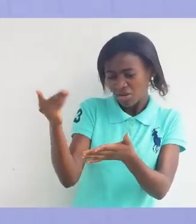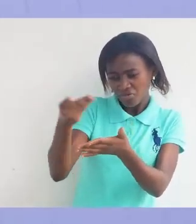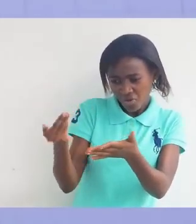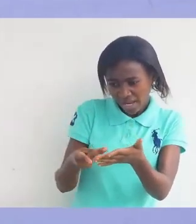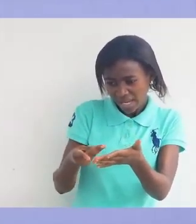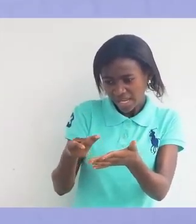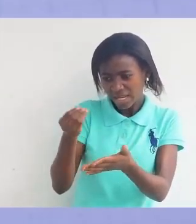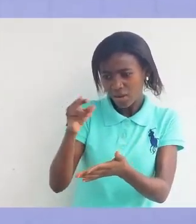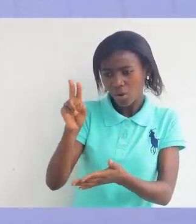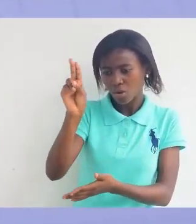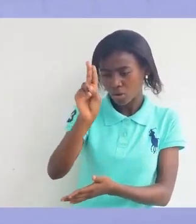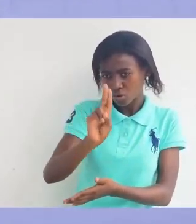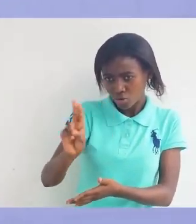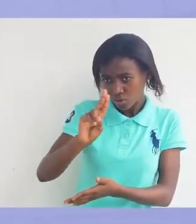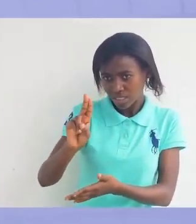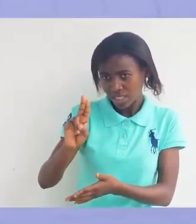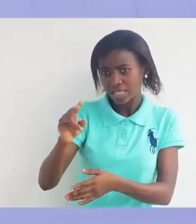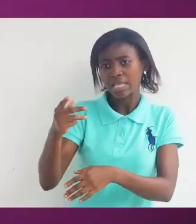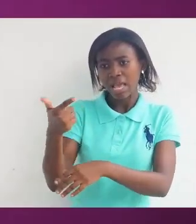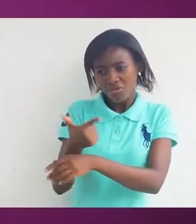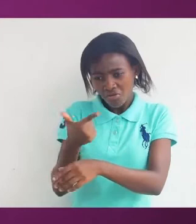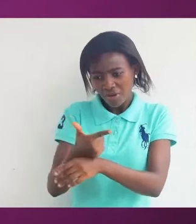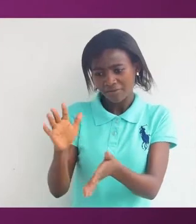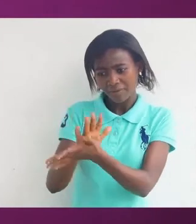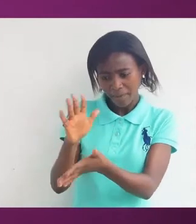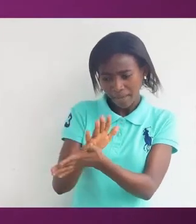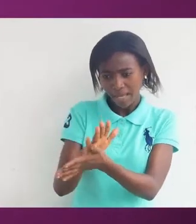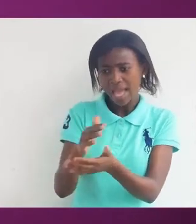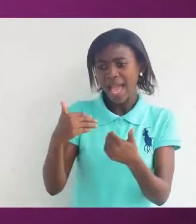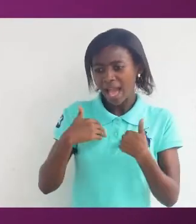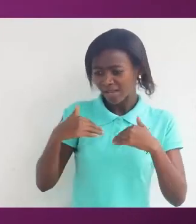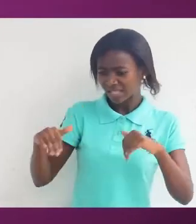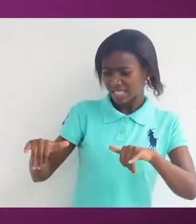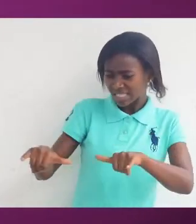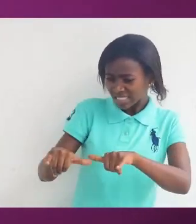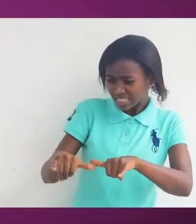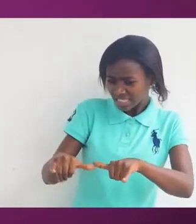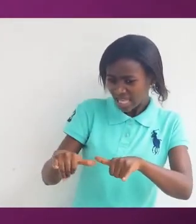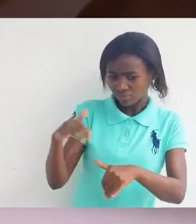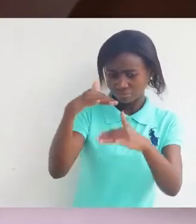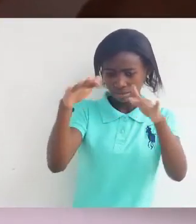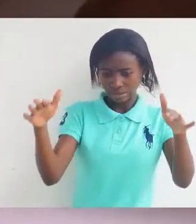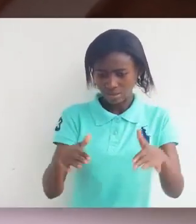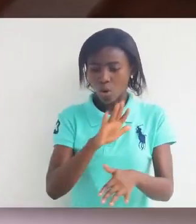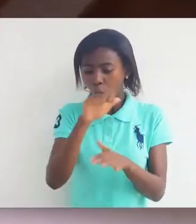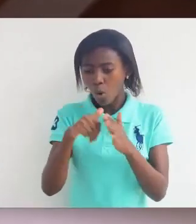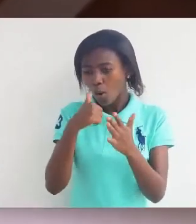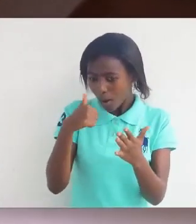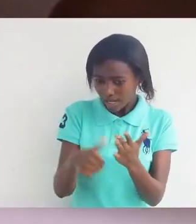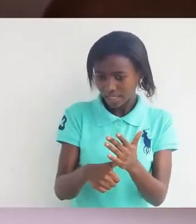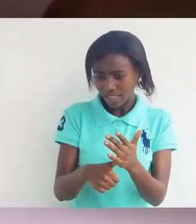or using the graph sheet to get an even proportion for each letter form. Mark points